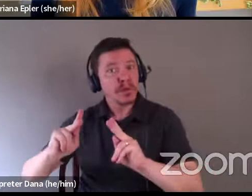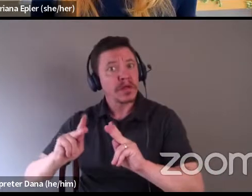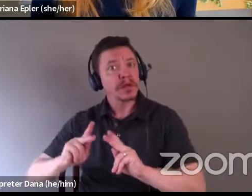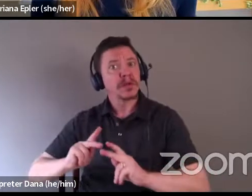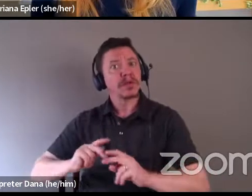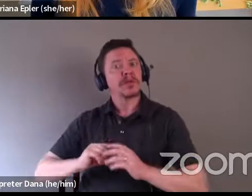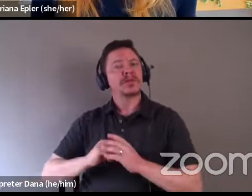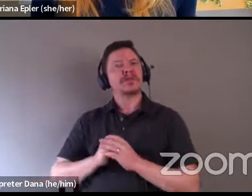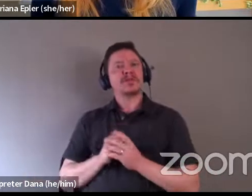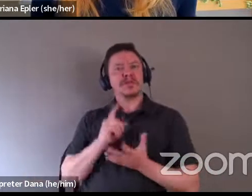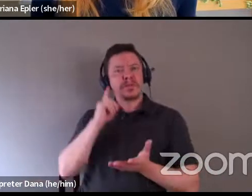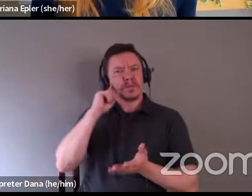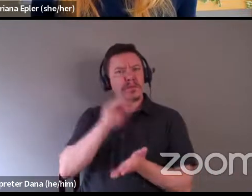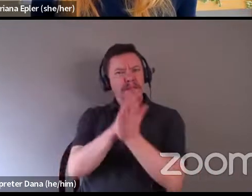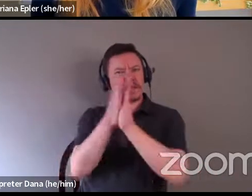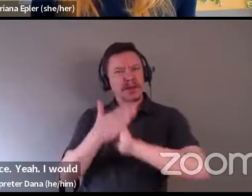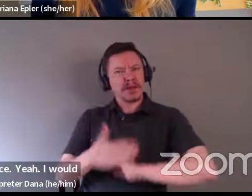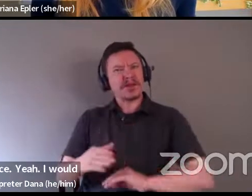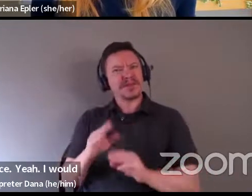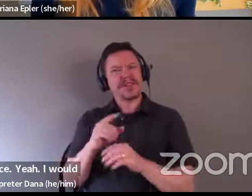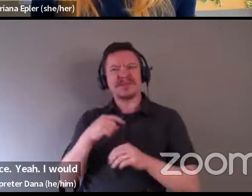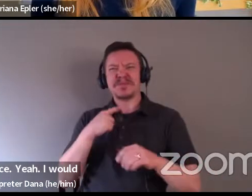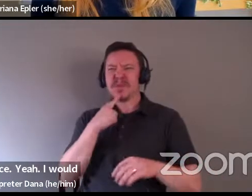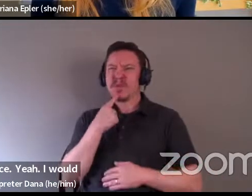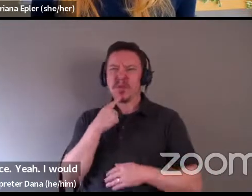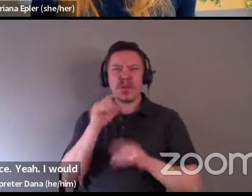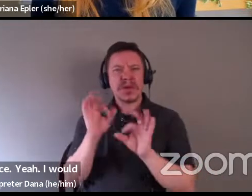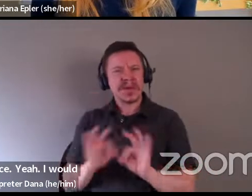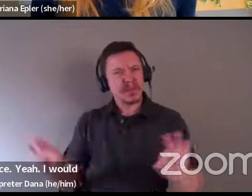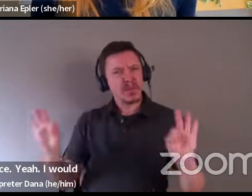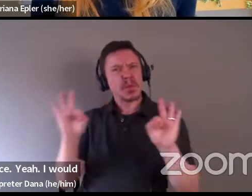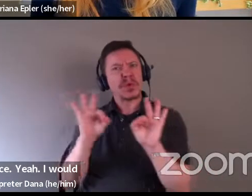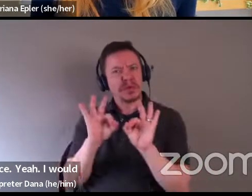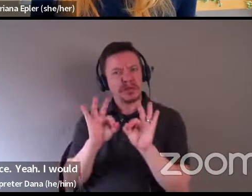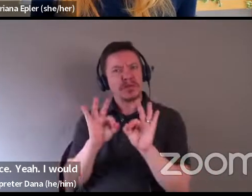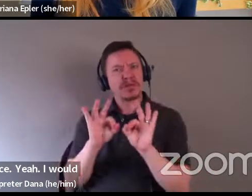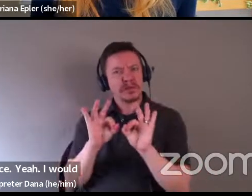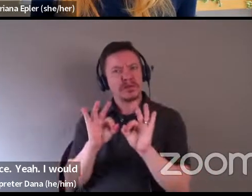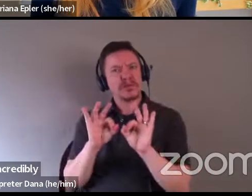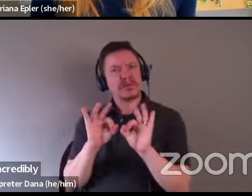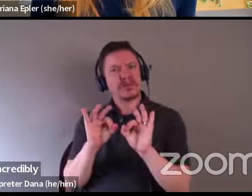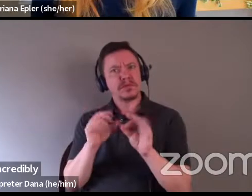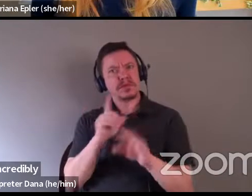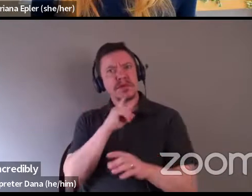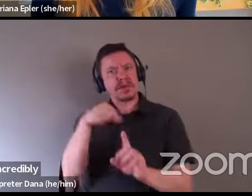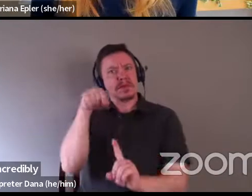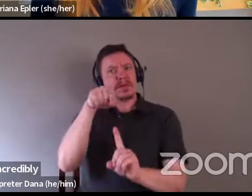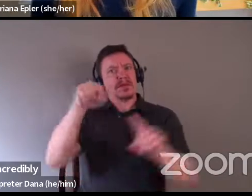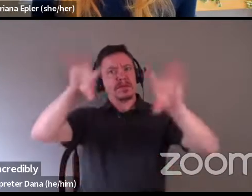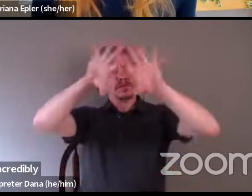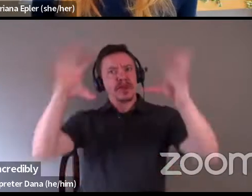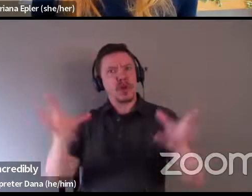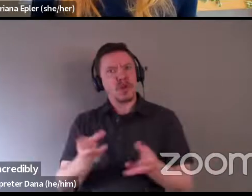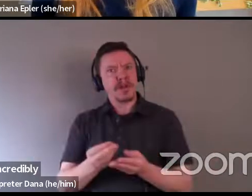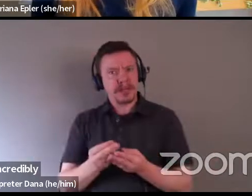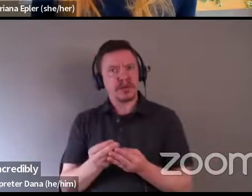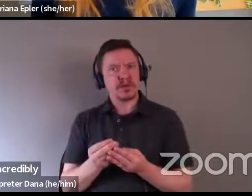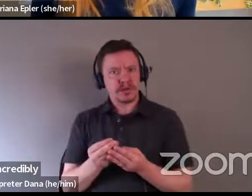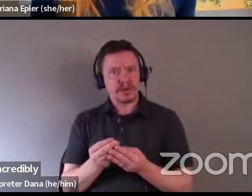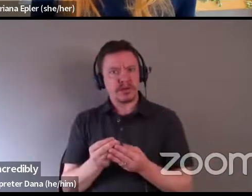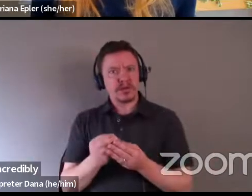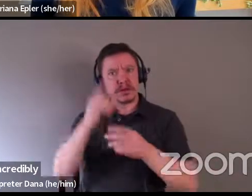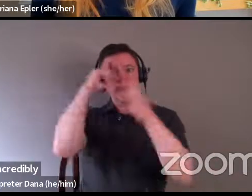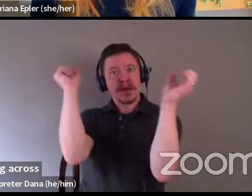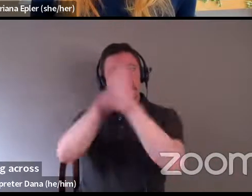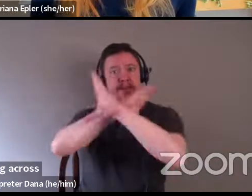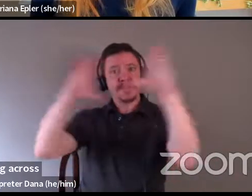say that becomes incredibly important when operating across borders, that the vision that